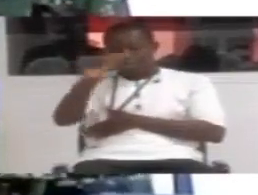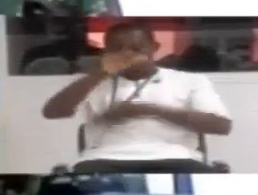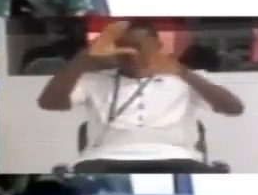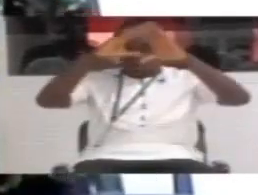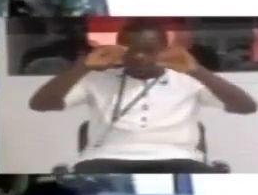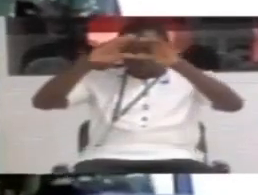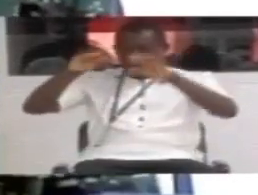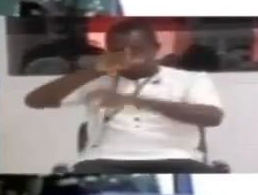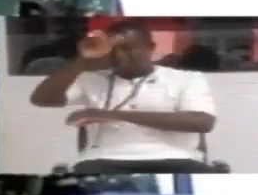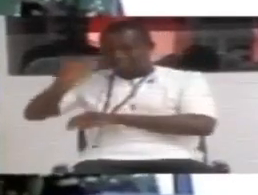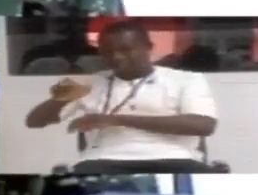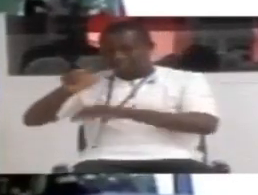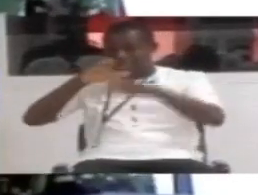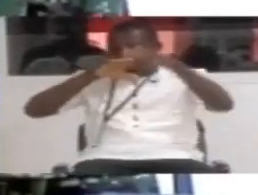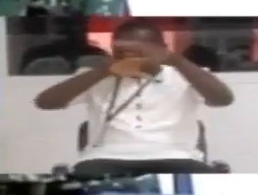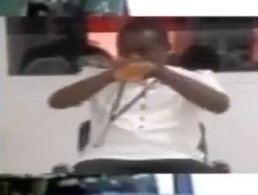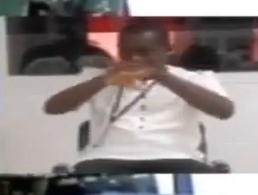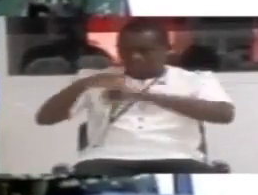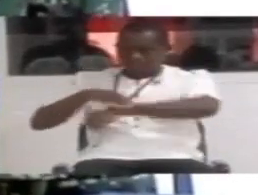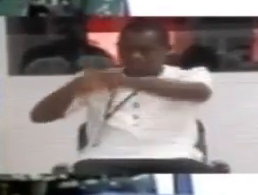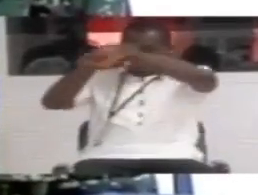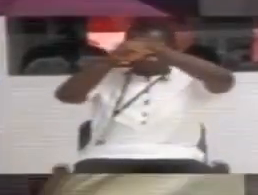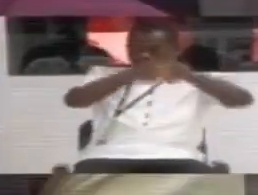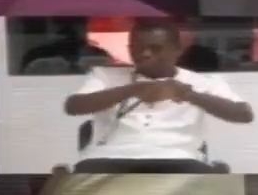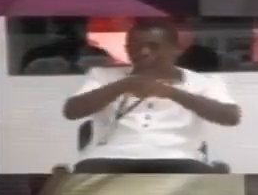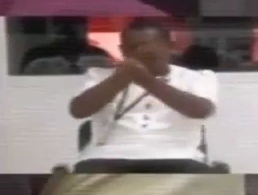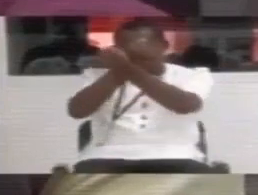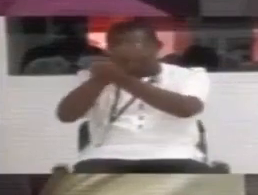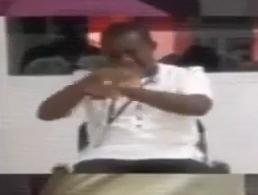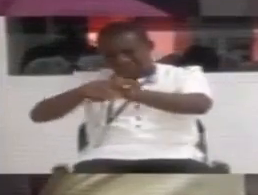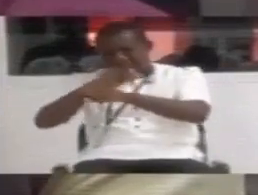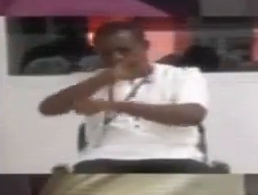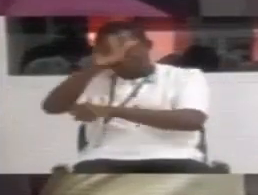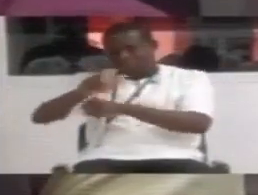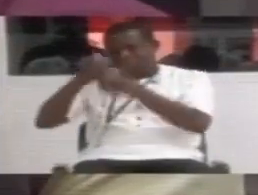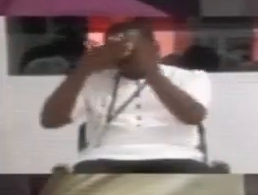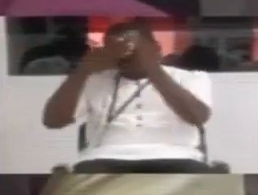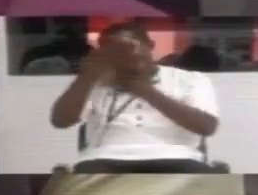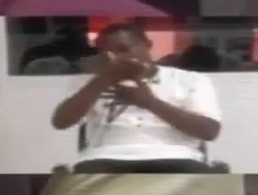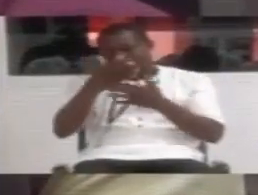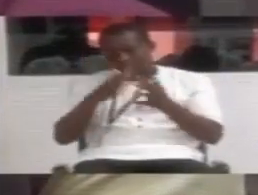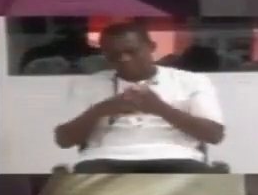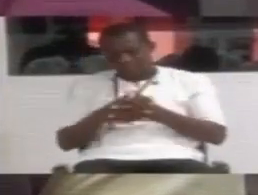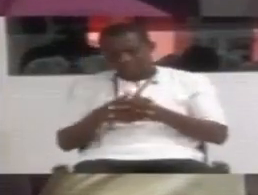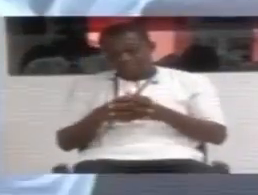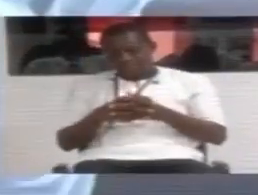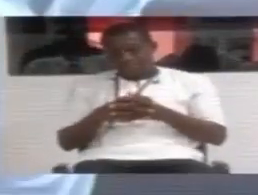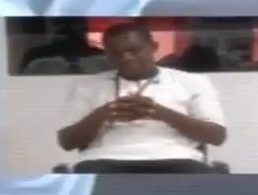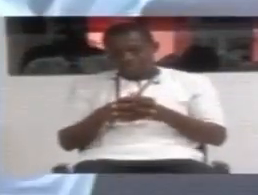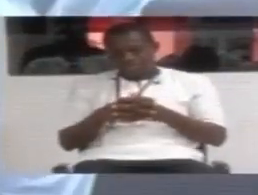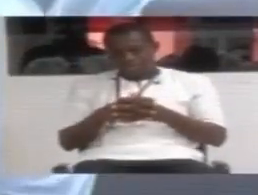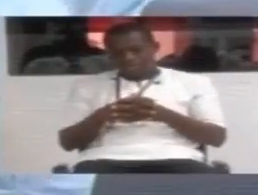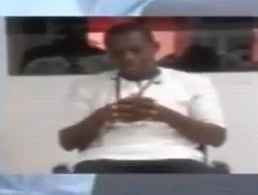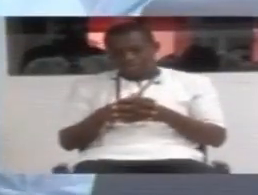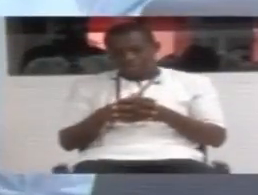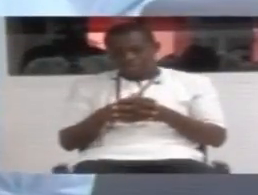prisina yoyu. We lined up vehicles and our leaders noa baaji went inside and they brought the prisoners.